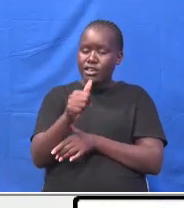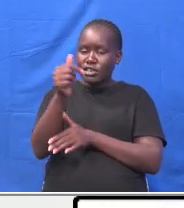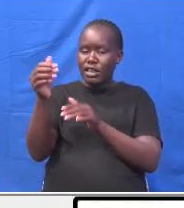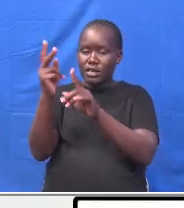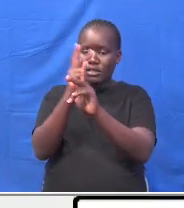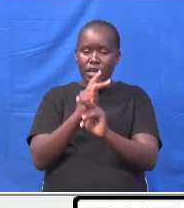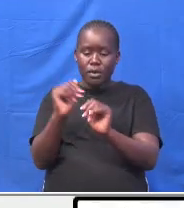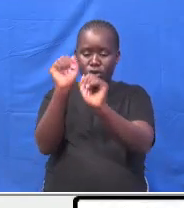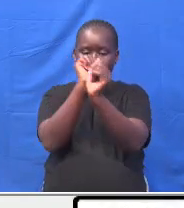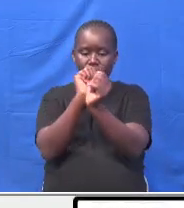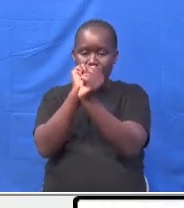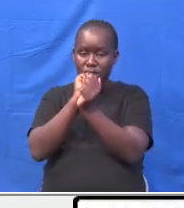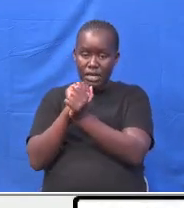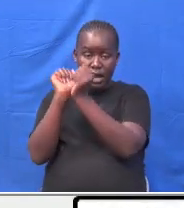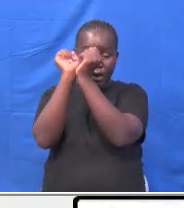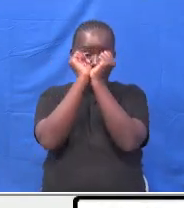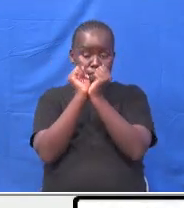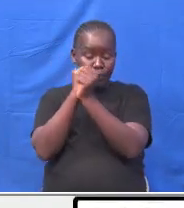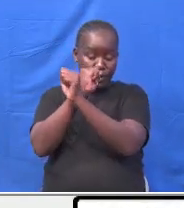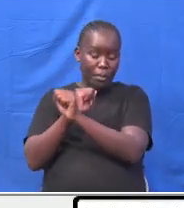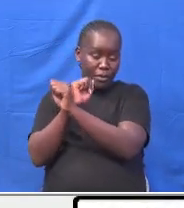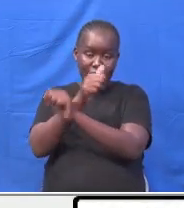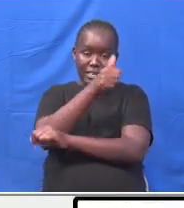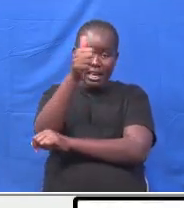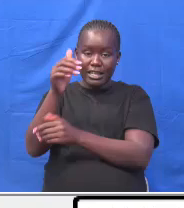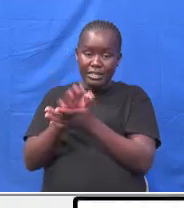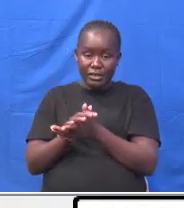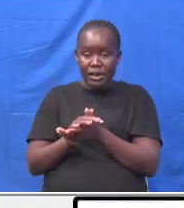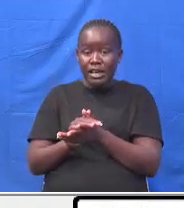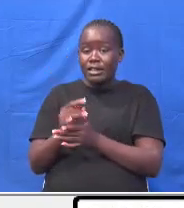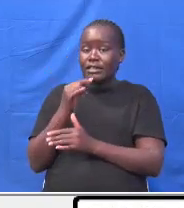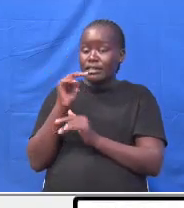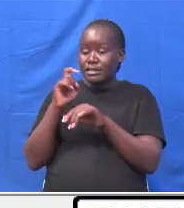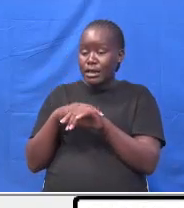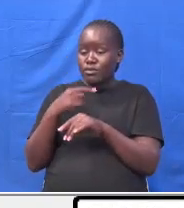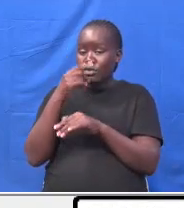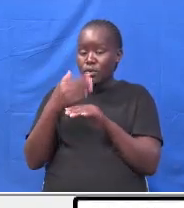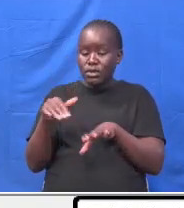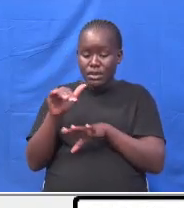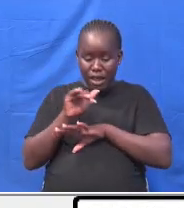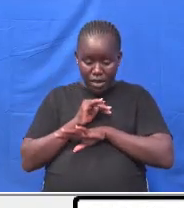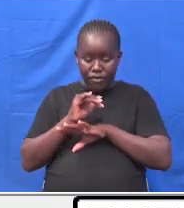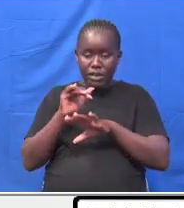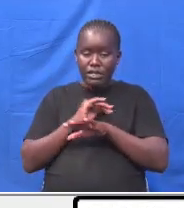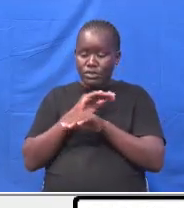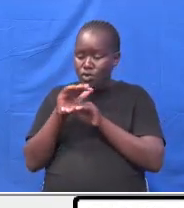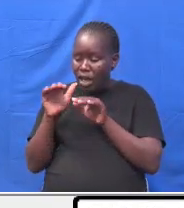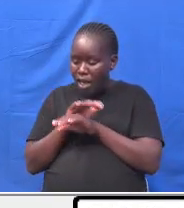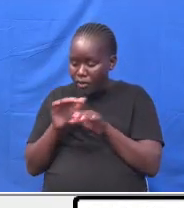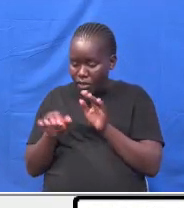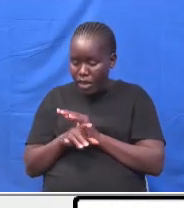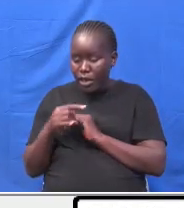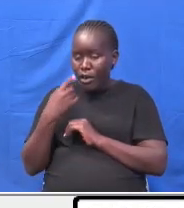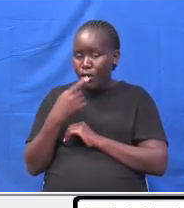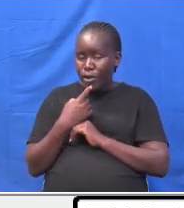protect one another as necessary. It is time to say enough is enough to this rogue regime and those who aid